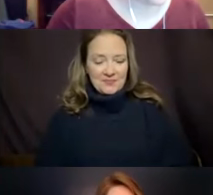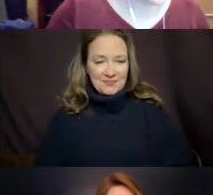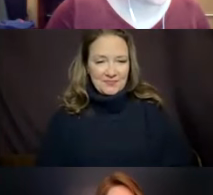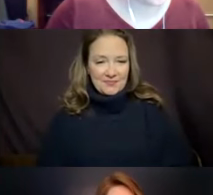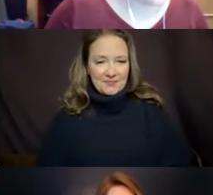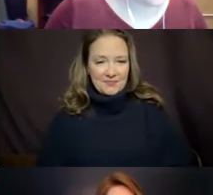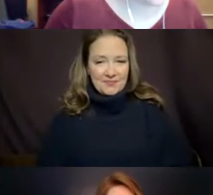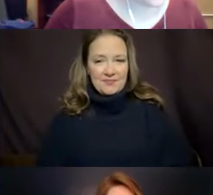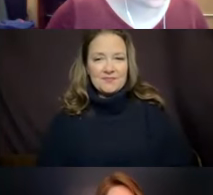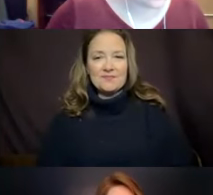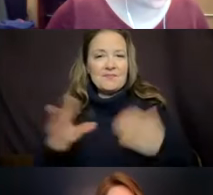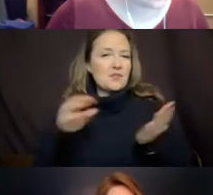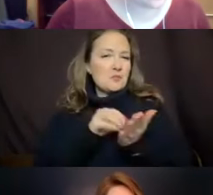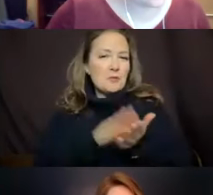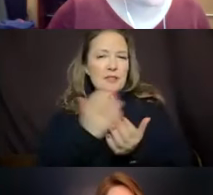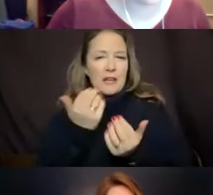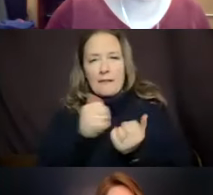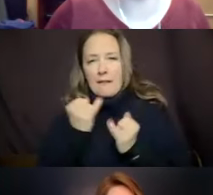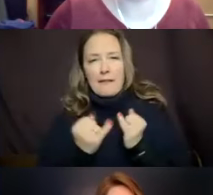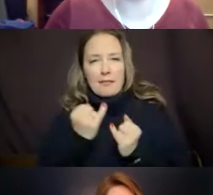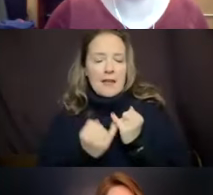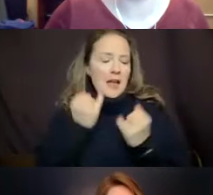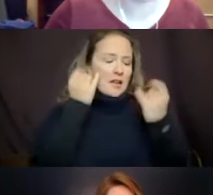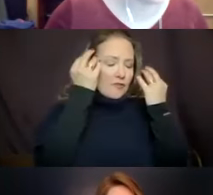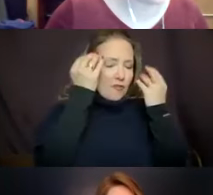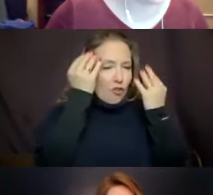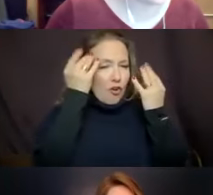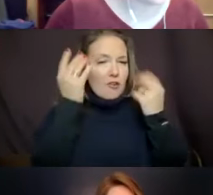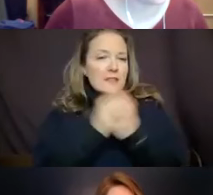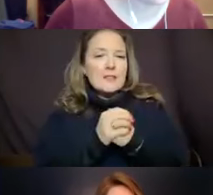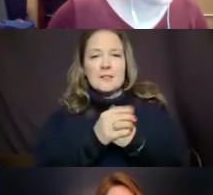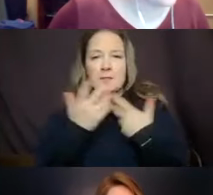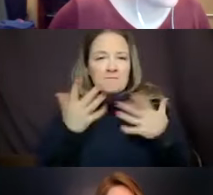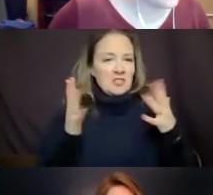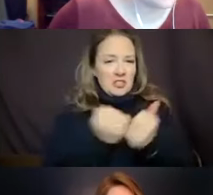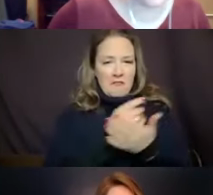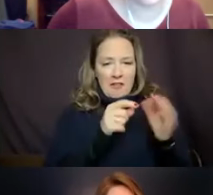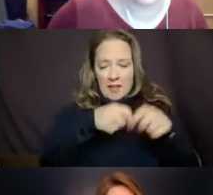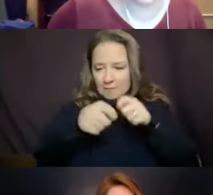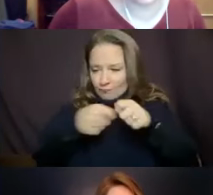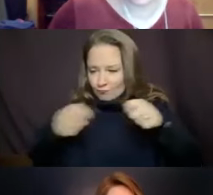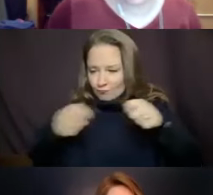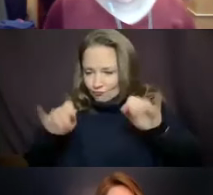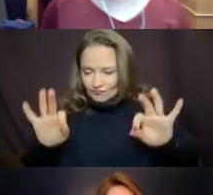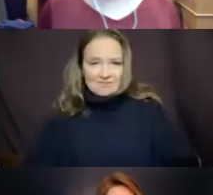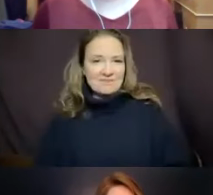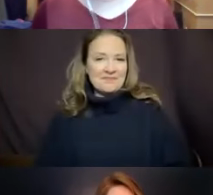Go ahead and put down any last thoughts. Dot your I's, cross your T's.